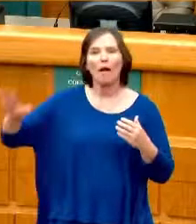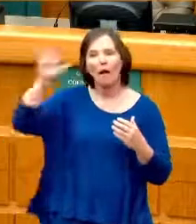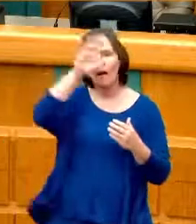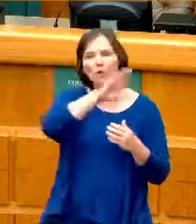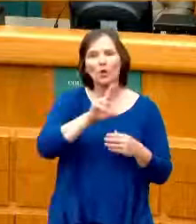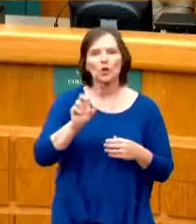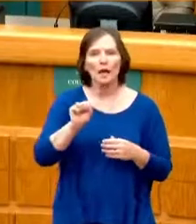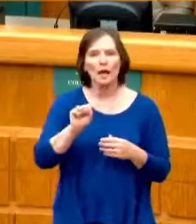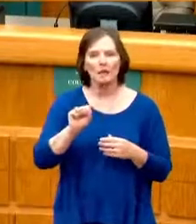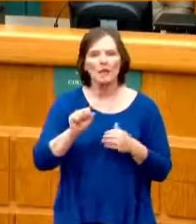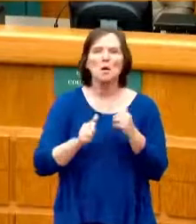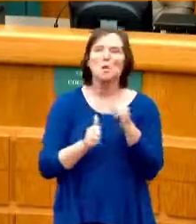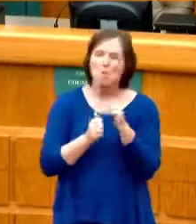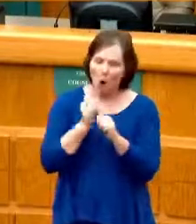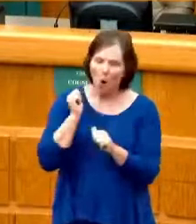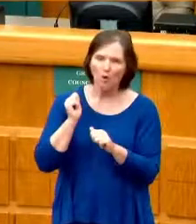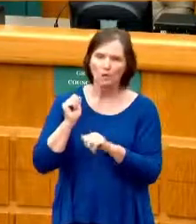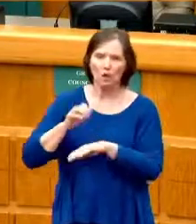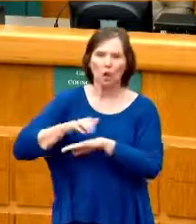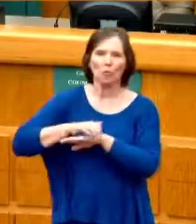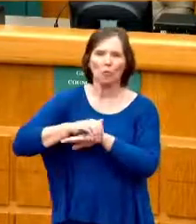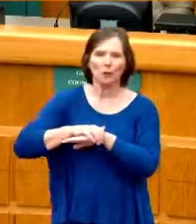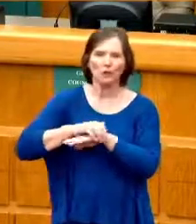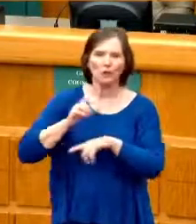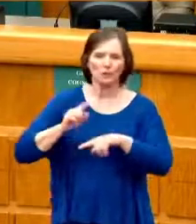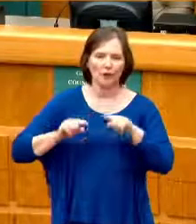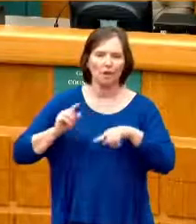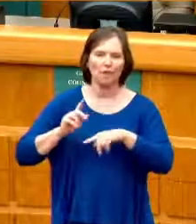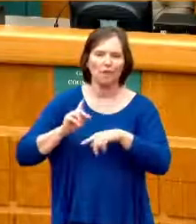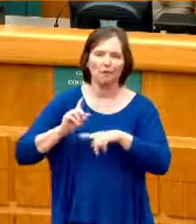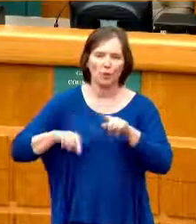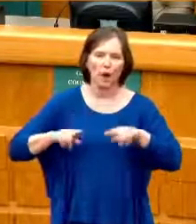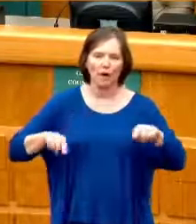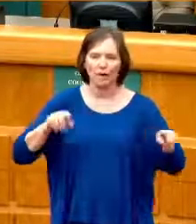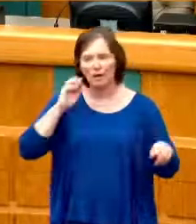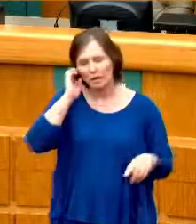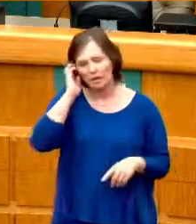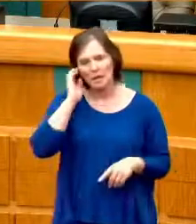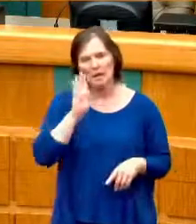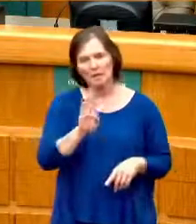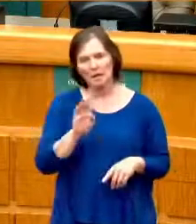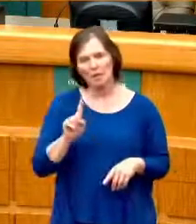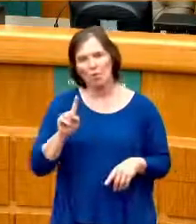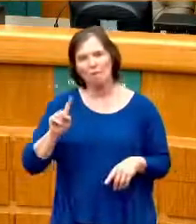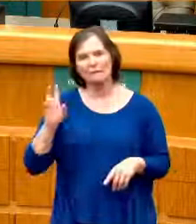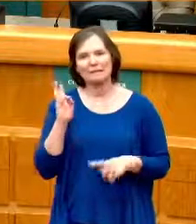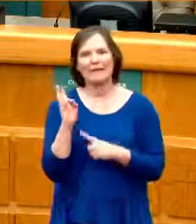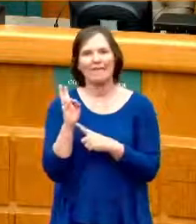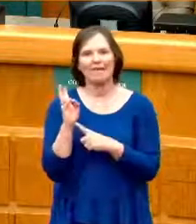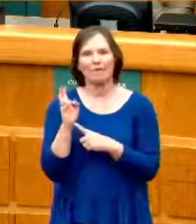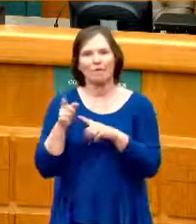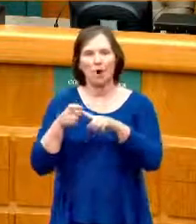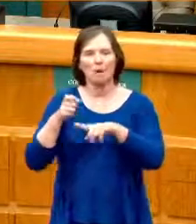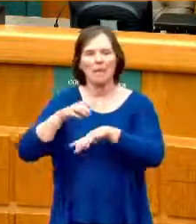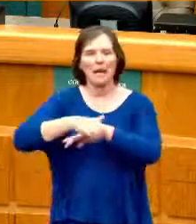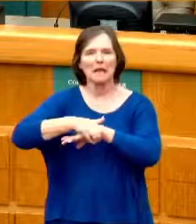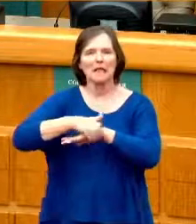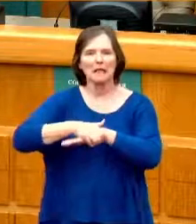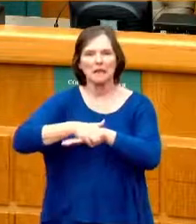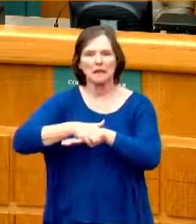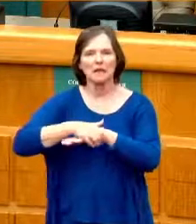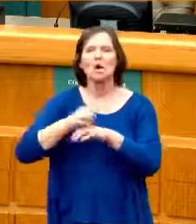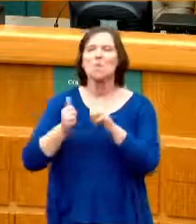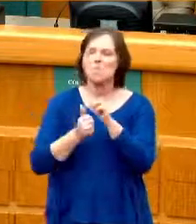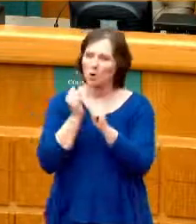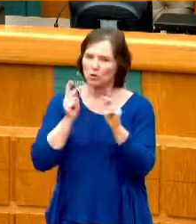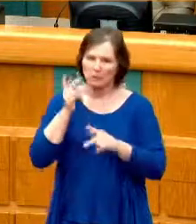we're seeing that it's changed from the original COVID-19 to now to the variant, the B117, like we saw, in the UK and a lot